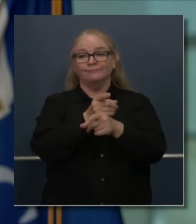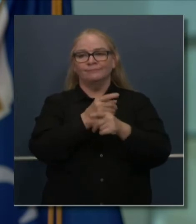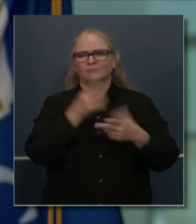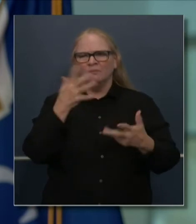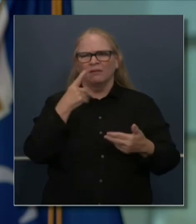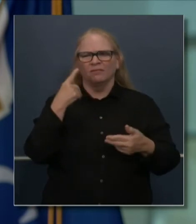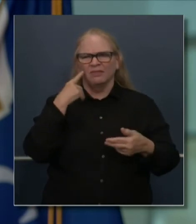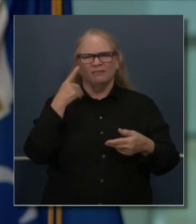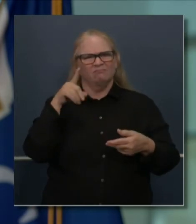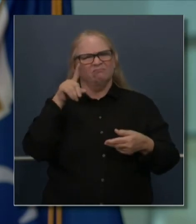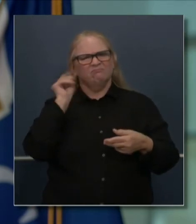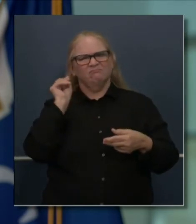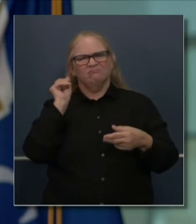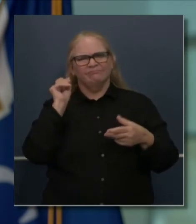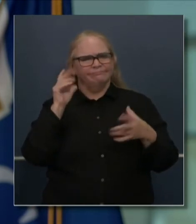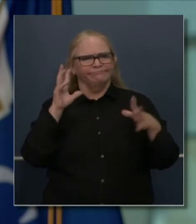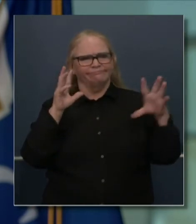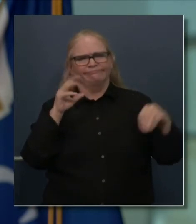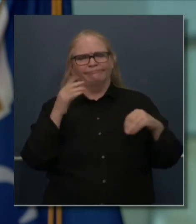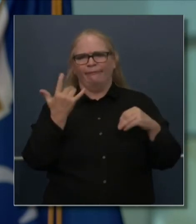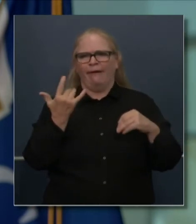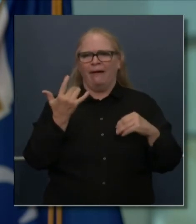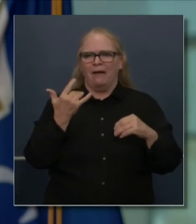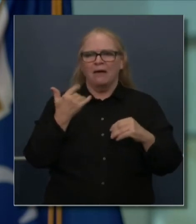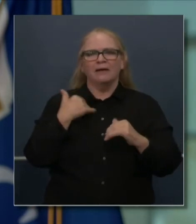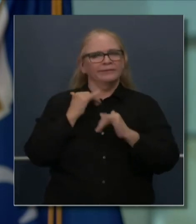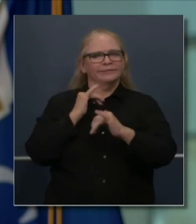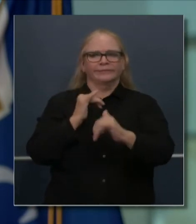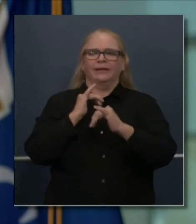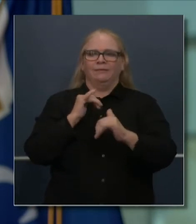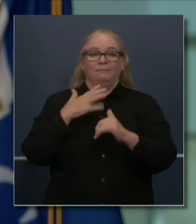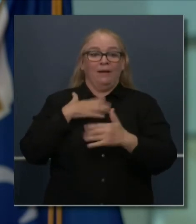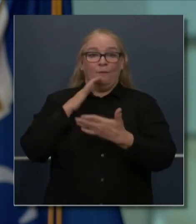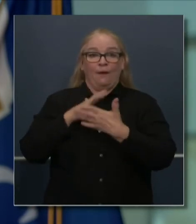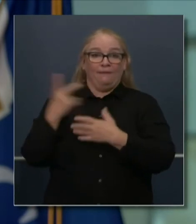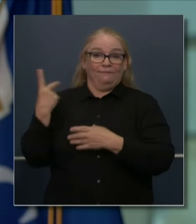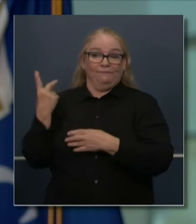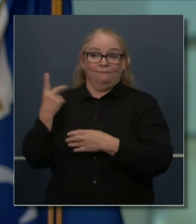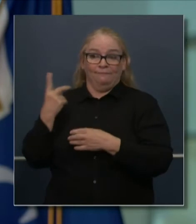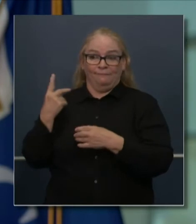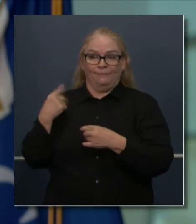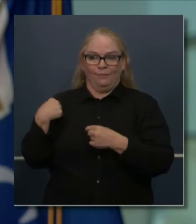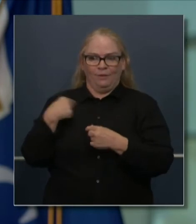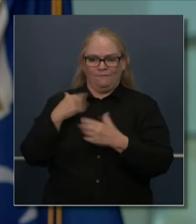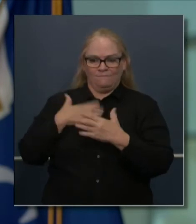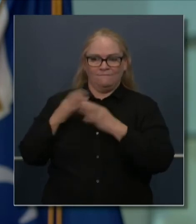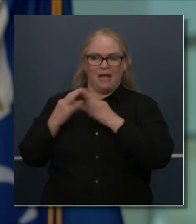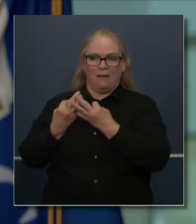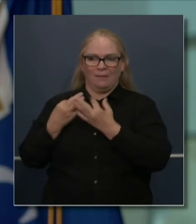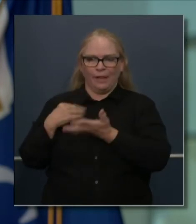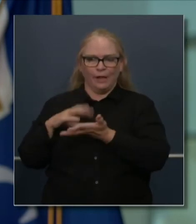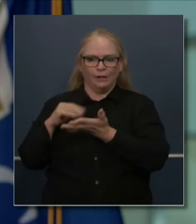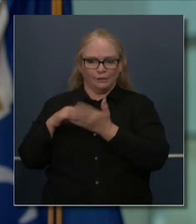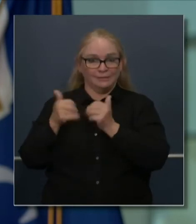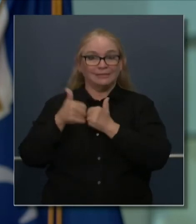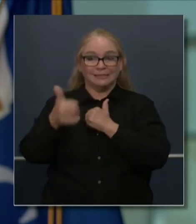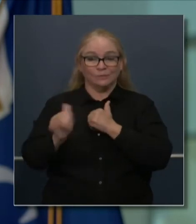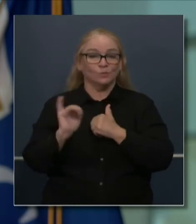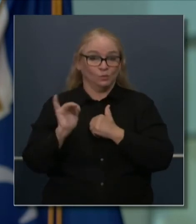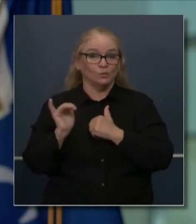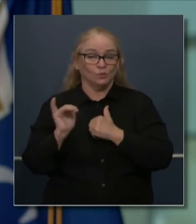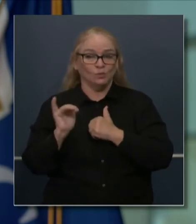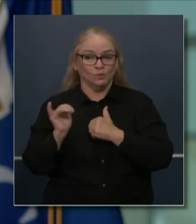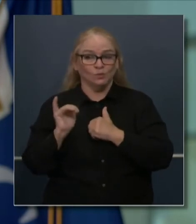my wife and I, as it relates to people preparing for distance learning. But I want folks to know this. This is very temporary.